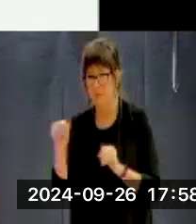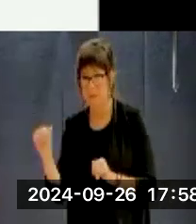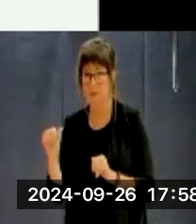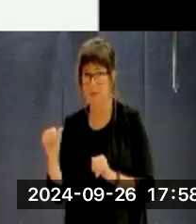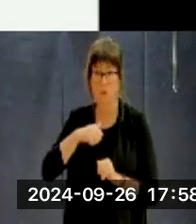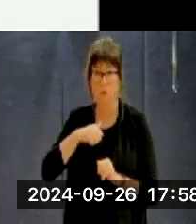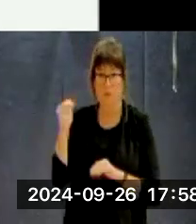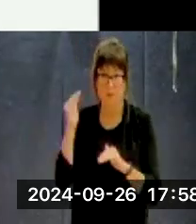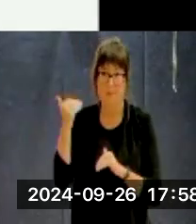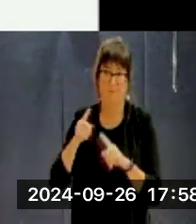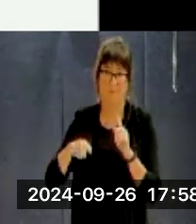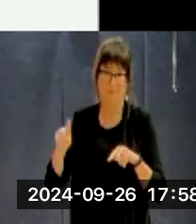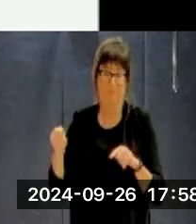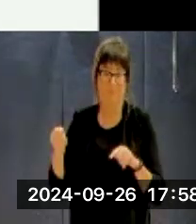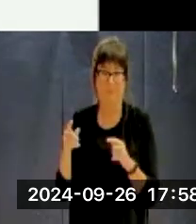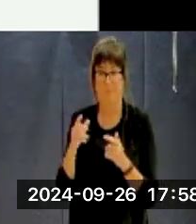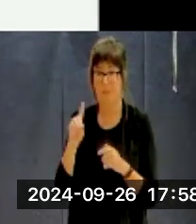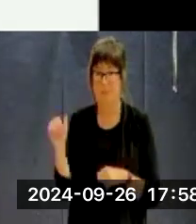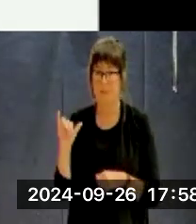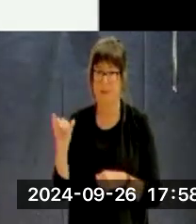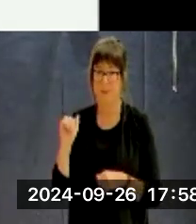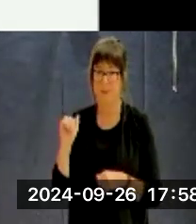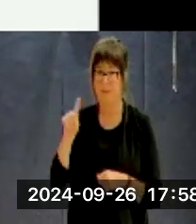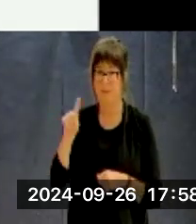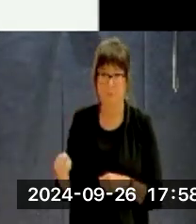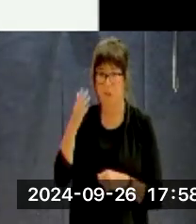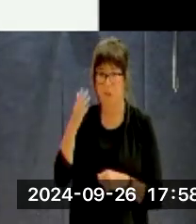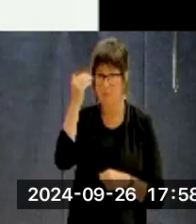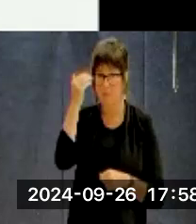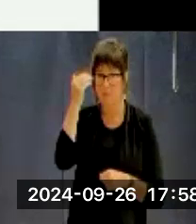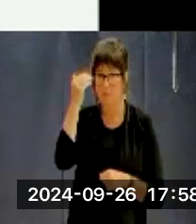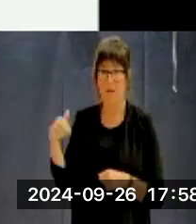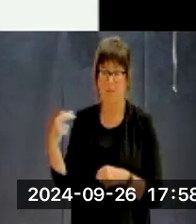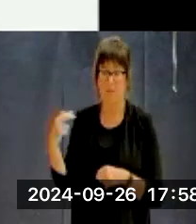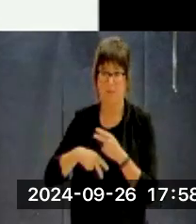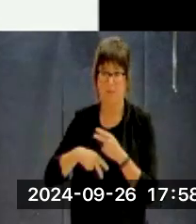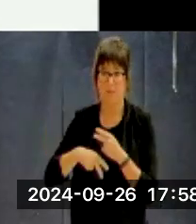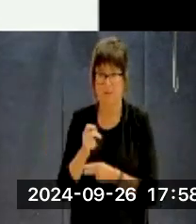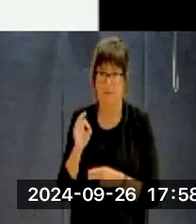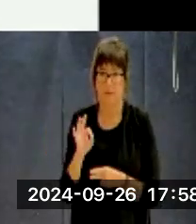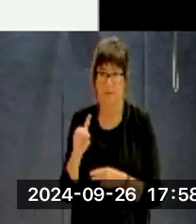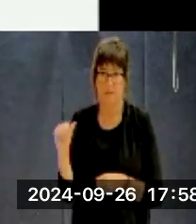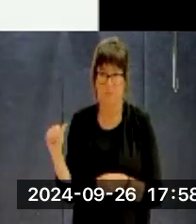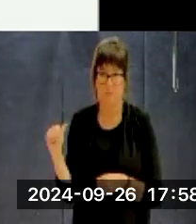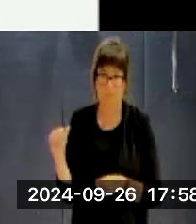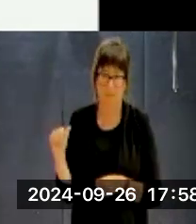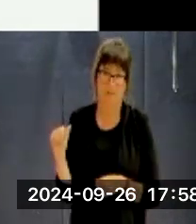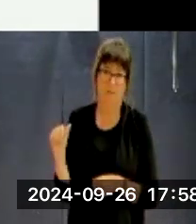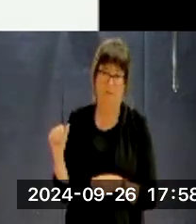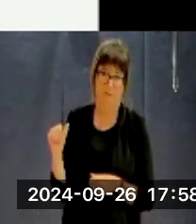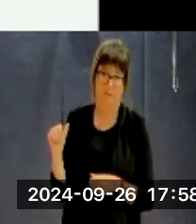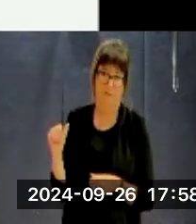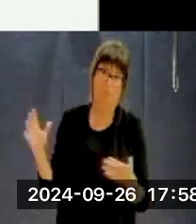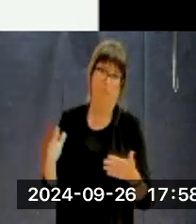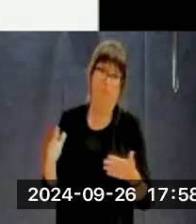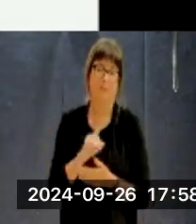of disabilities, whether it be Alzheimer's or other forms of disability, uh,